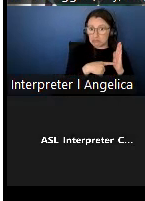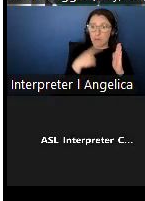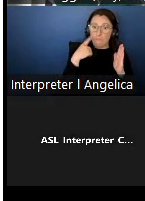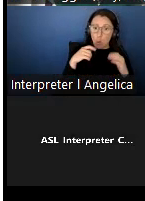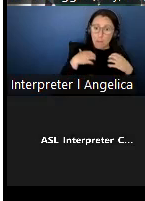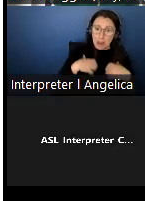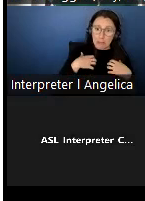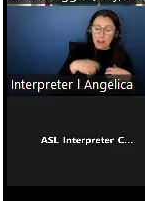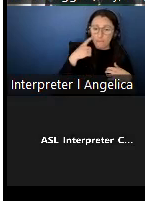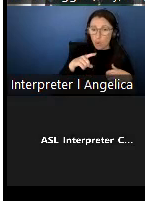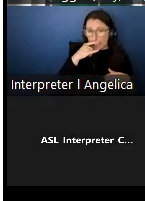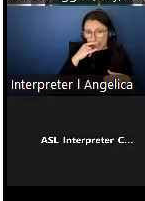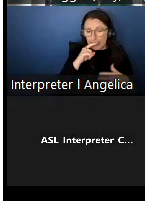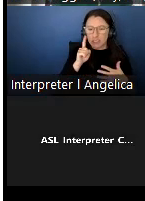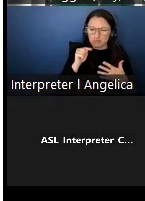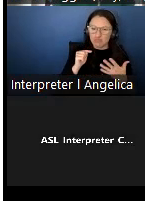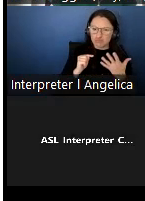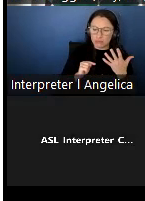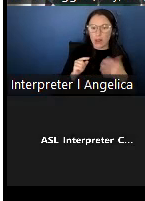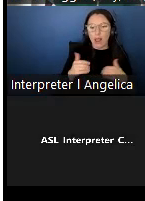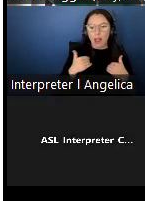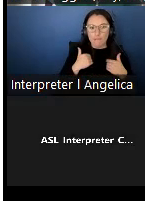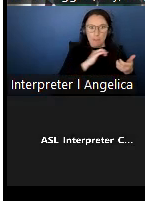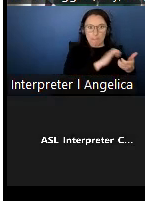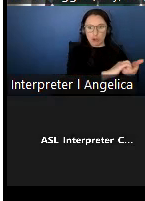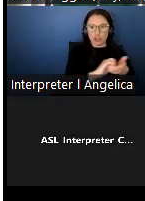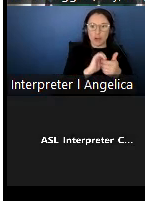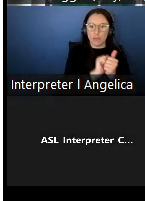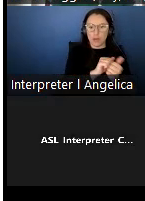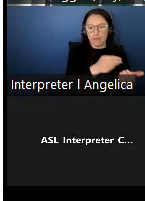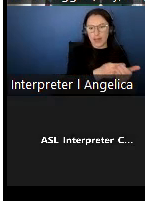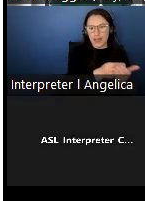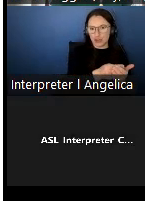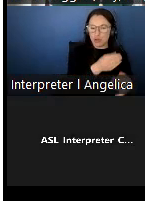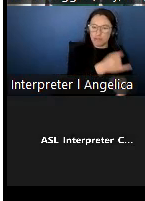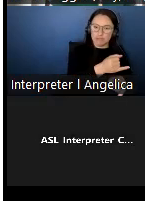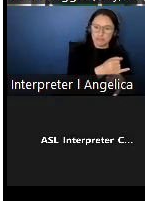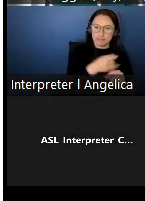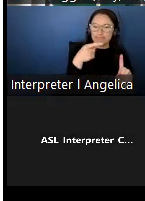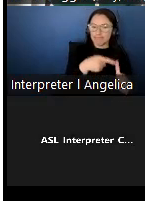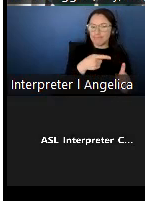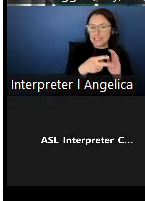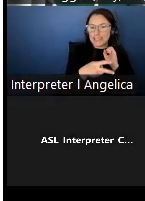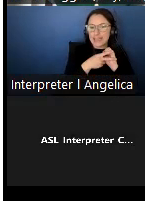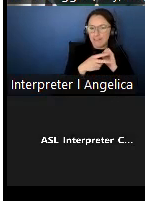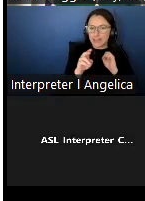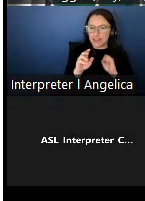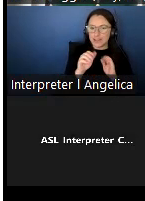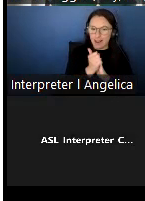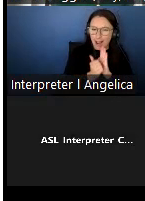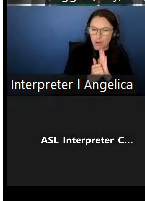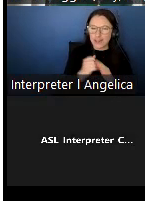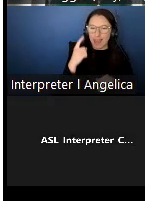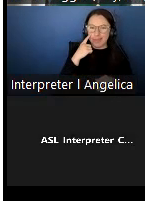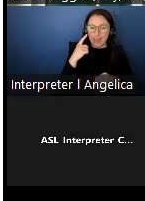that. Or, we have a partnership with some financial institutions about savings accounts. I think sometimes that talking about